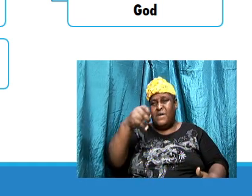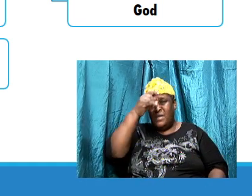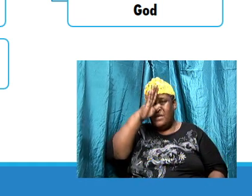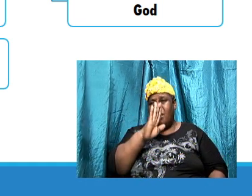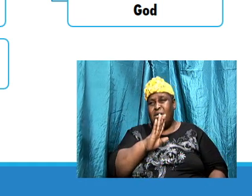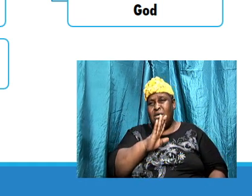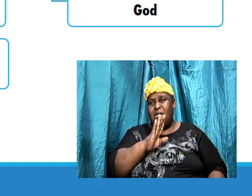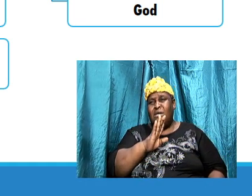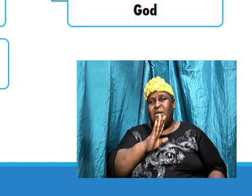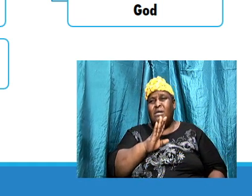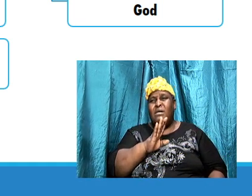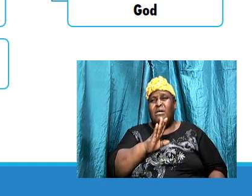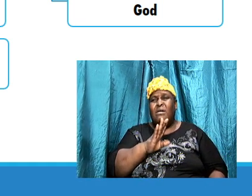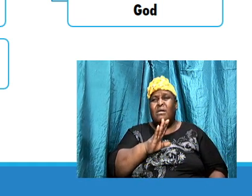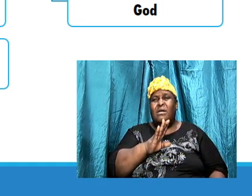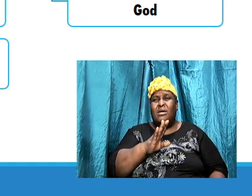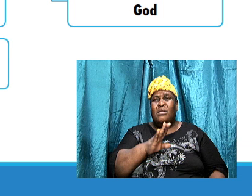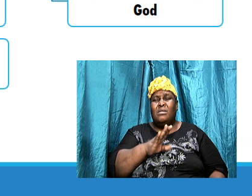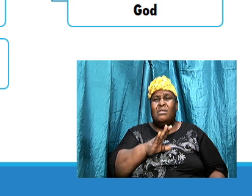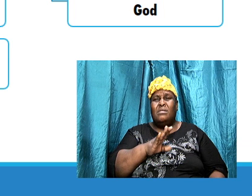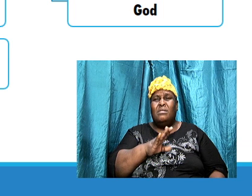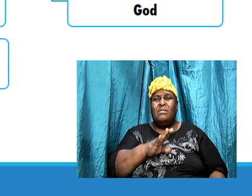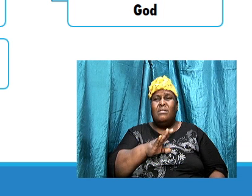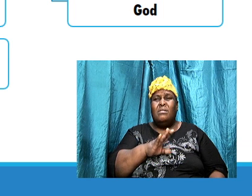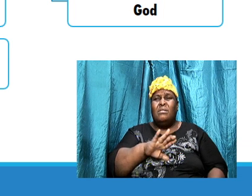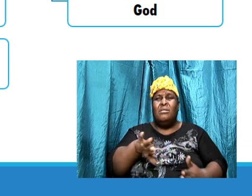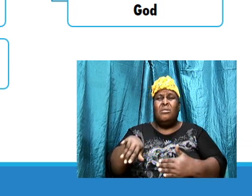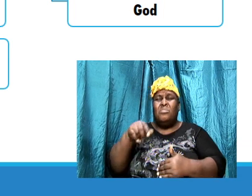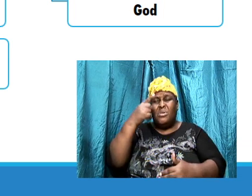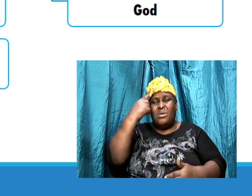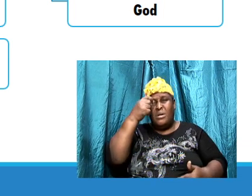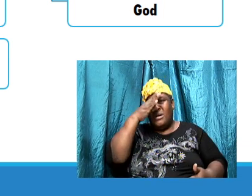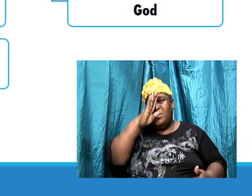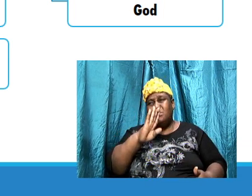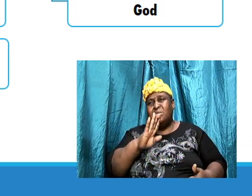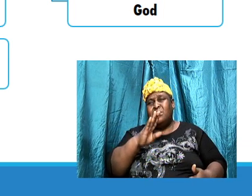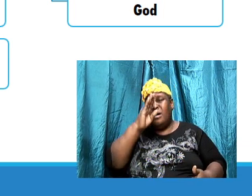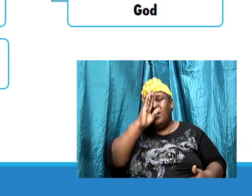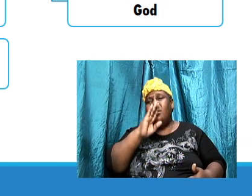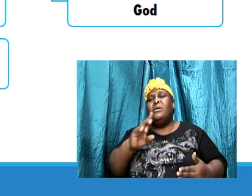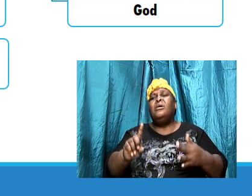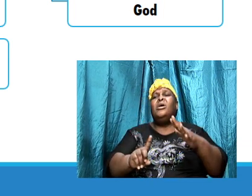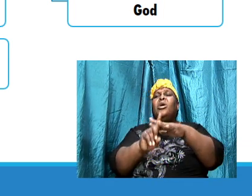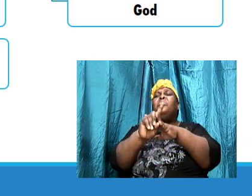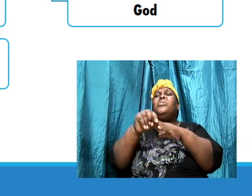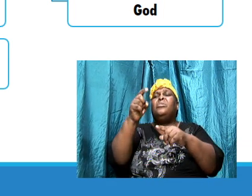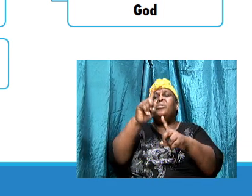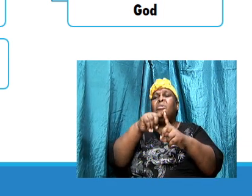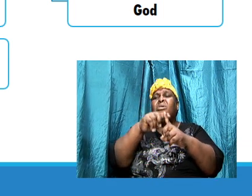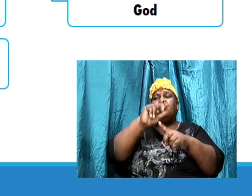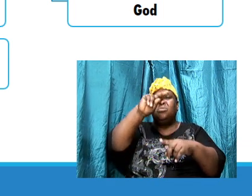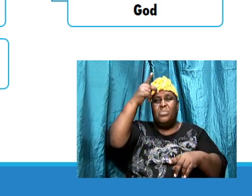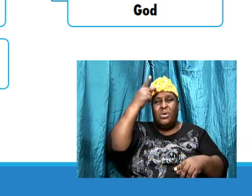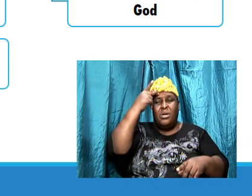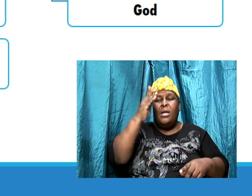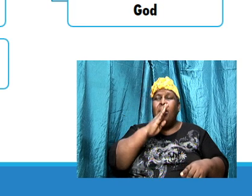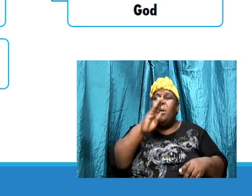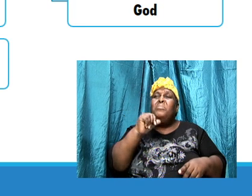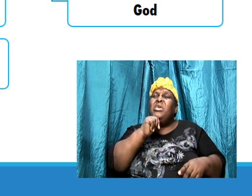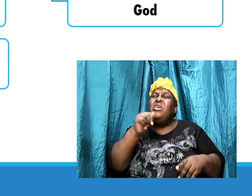because God didn't want Paul to leave, God, the Bible said, God appeared unto him and said, "Be not afraid, you